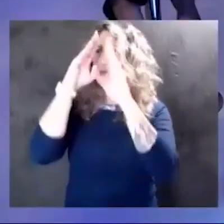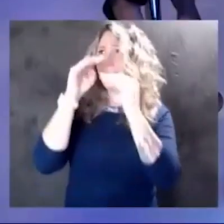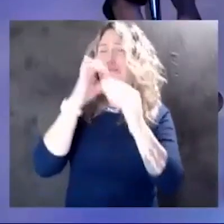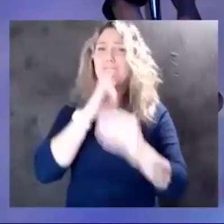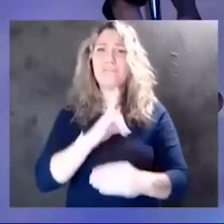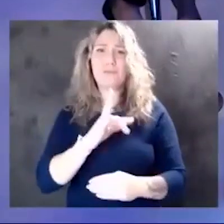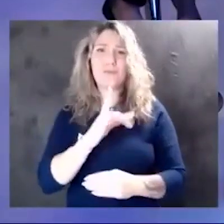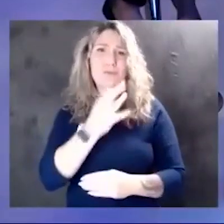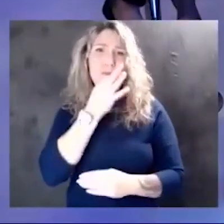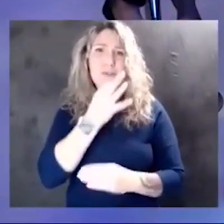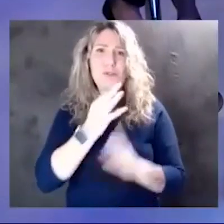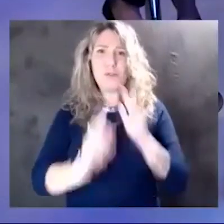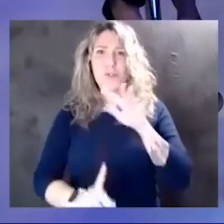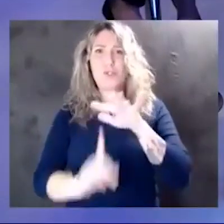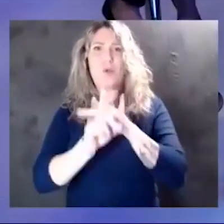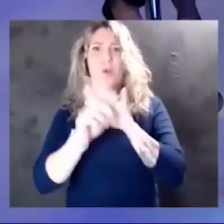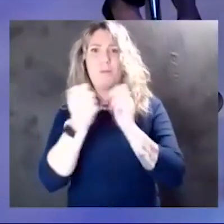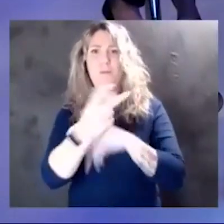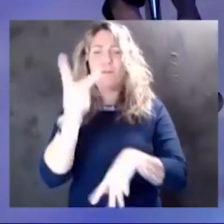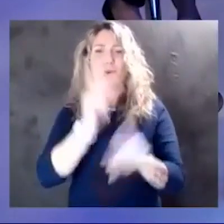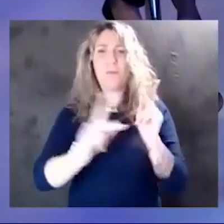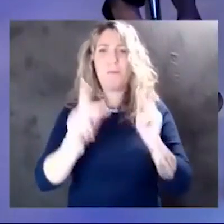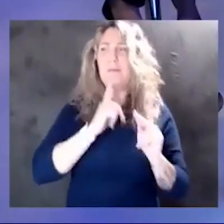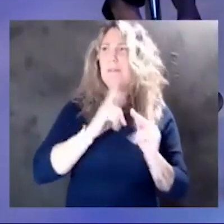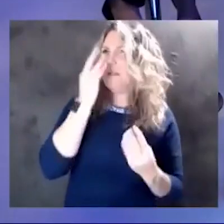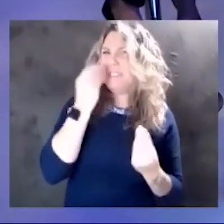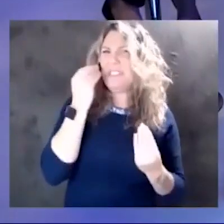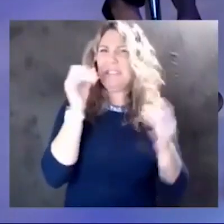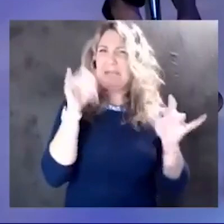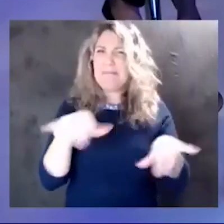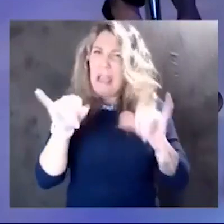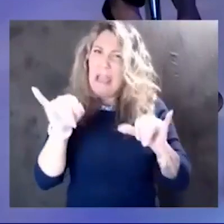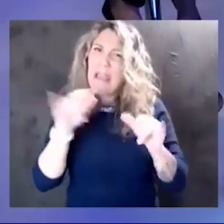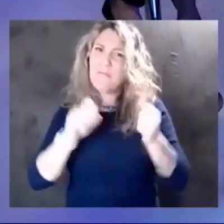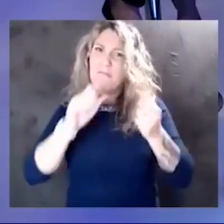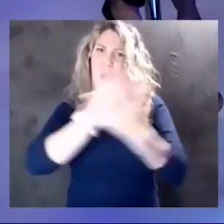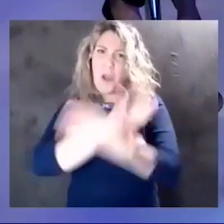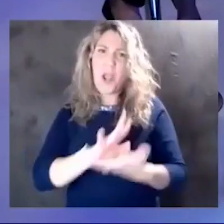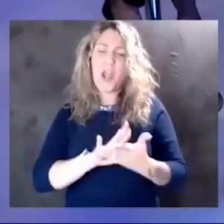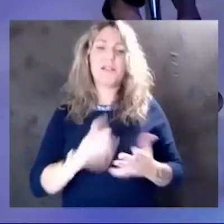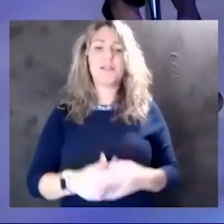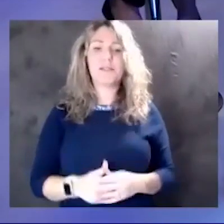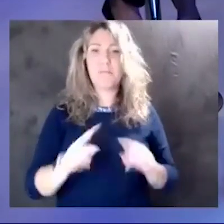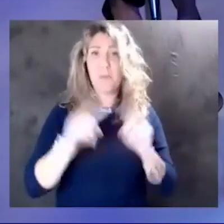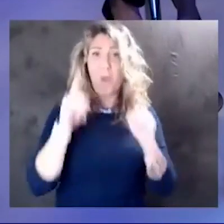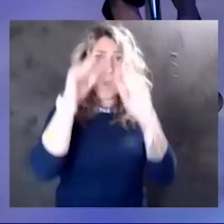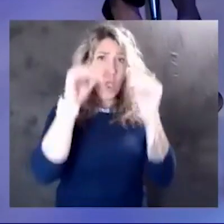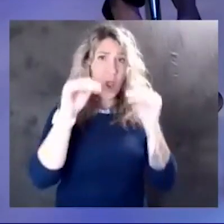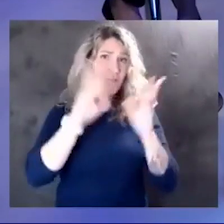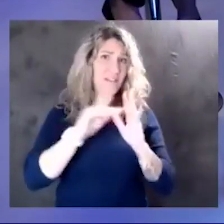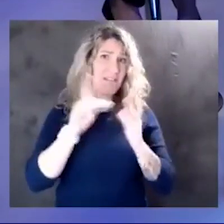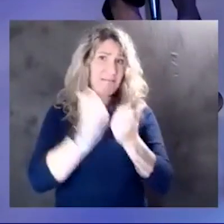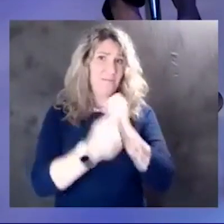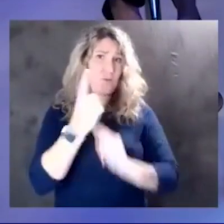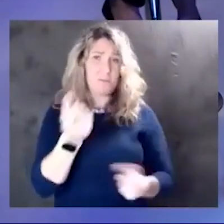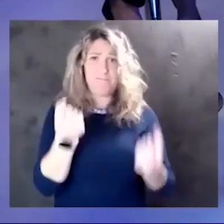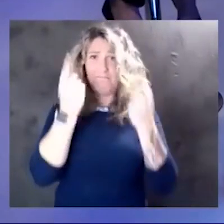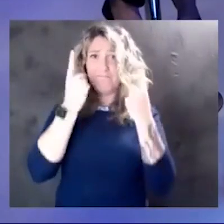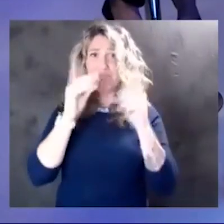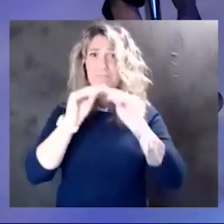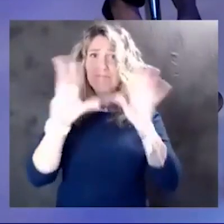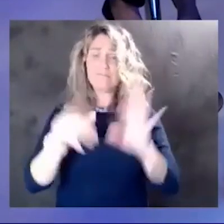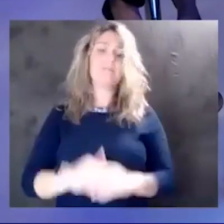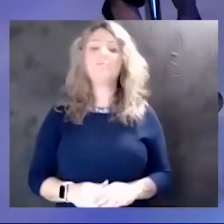know, because we just had a few people thinking that the same thing was caused for them, but hopefully that clears that answer up. Yeah. Anything to